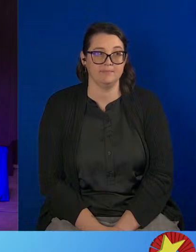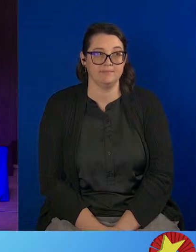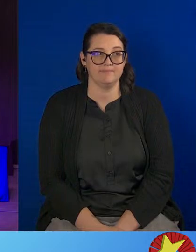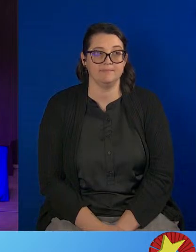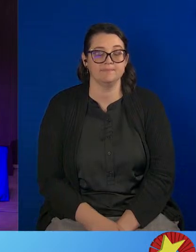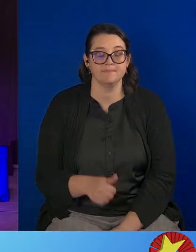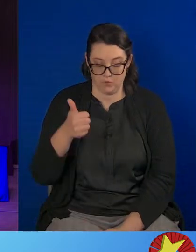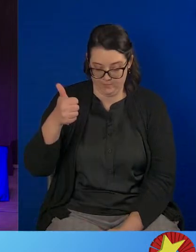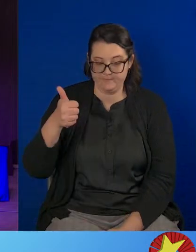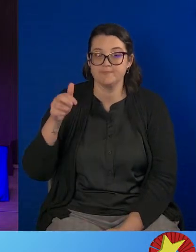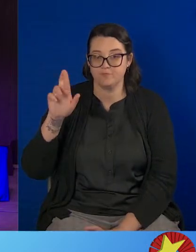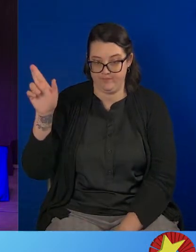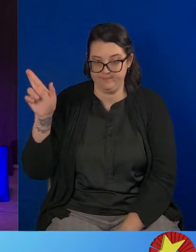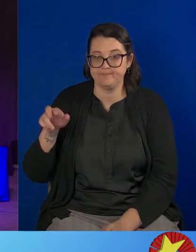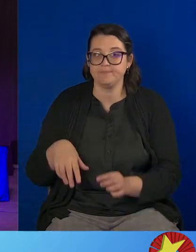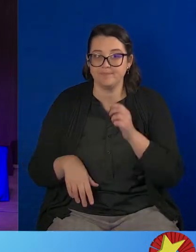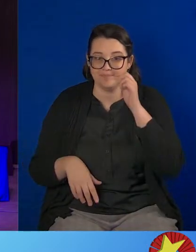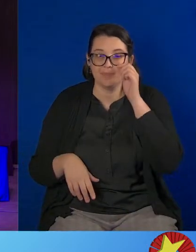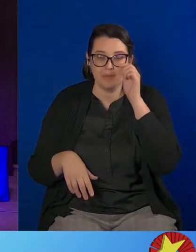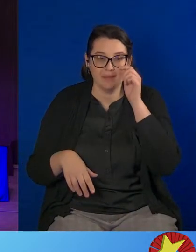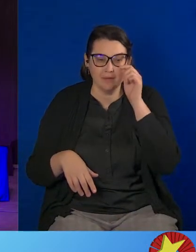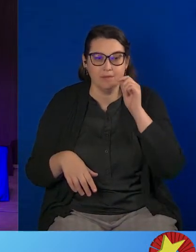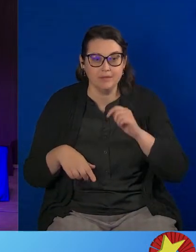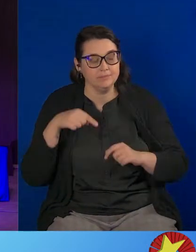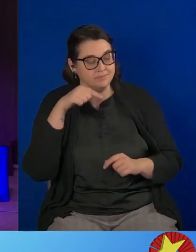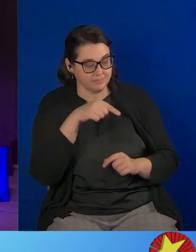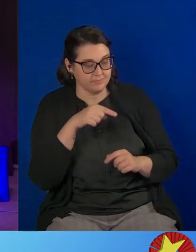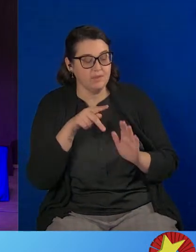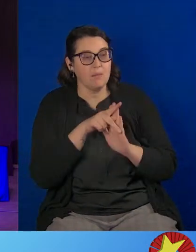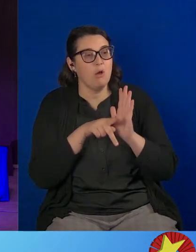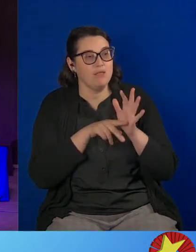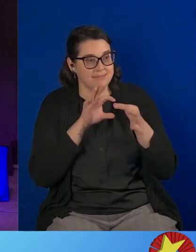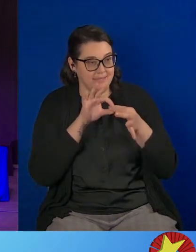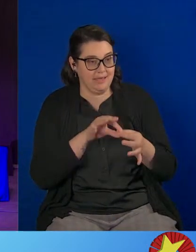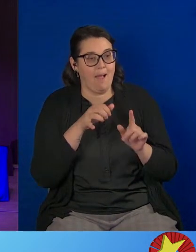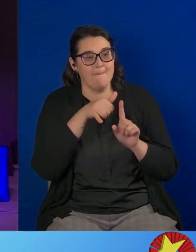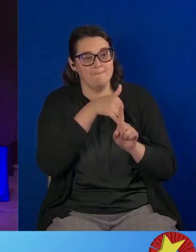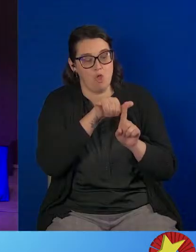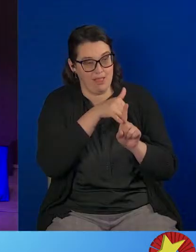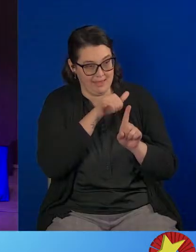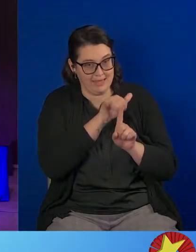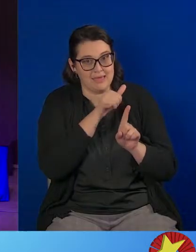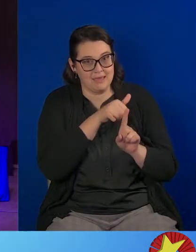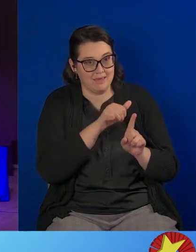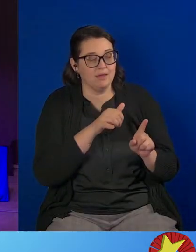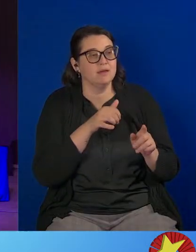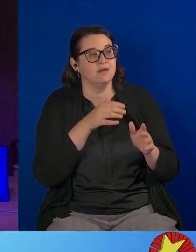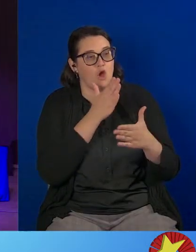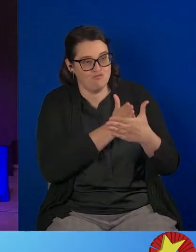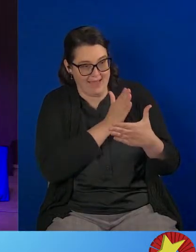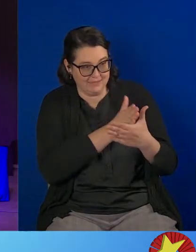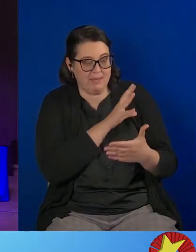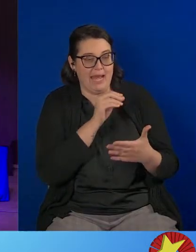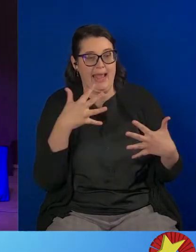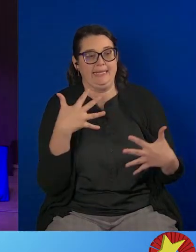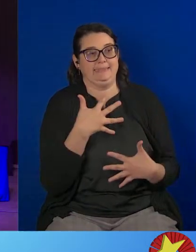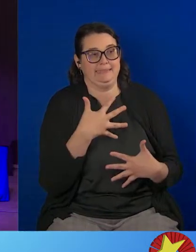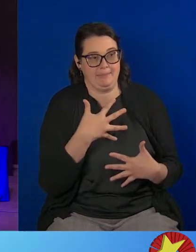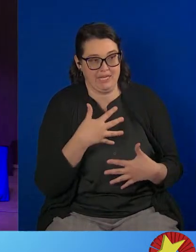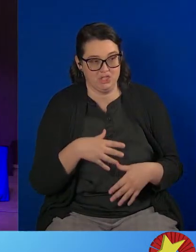Yes. And policy is on bullying, harassment, and intimidation. Yes. Okay. I think it may be helpful for some